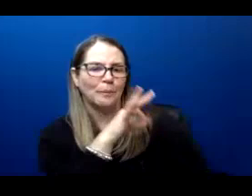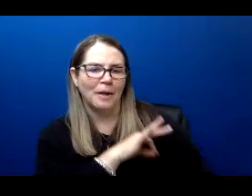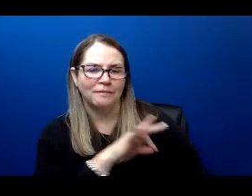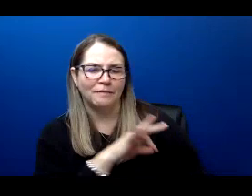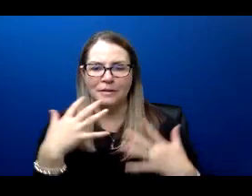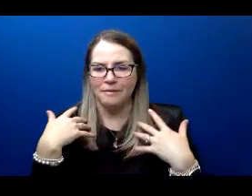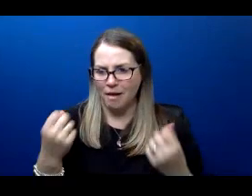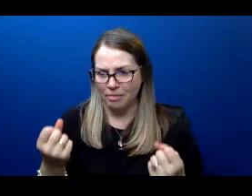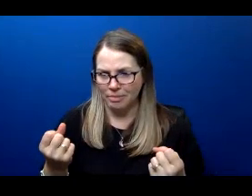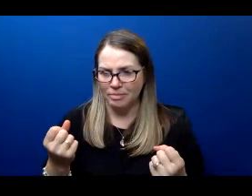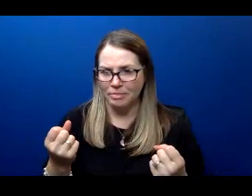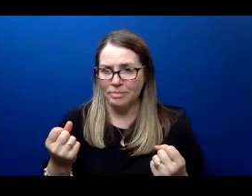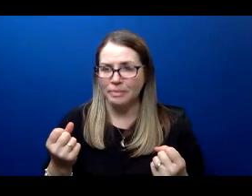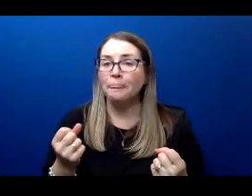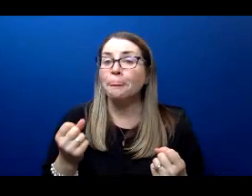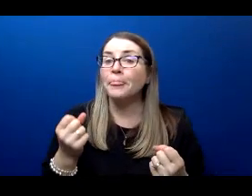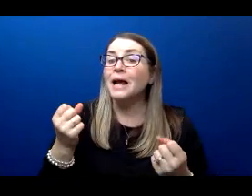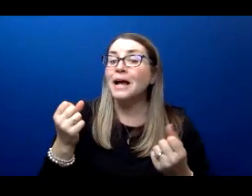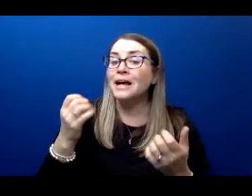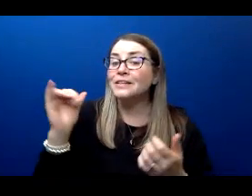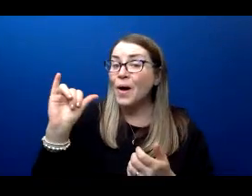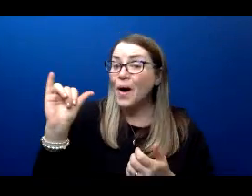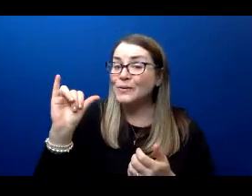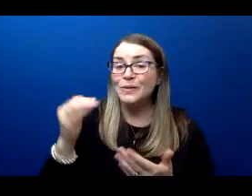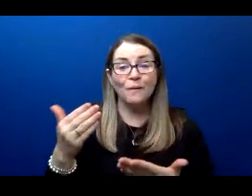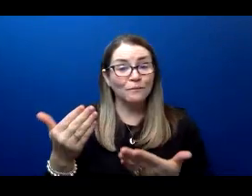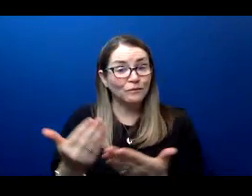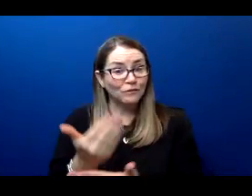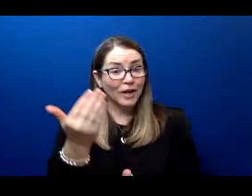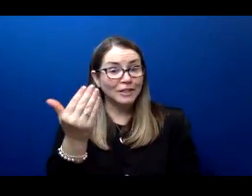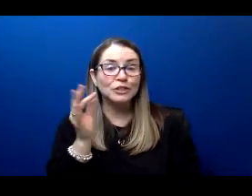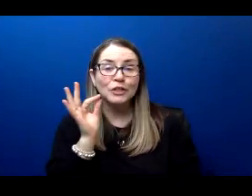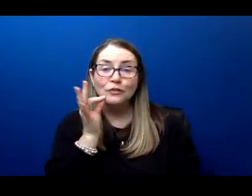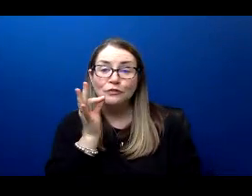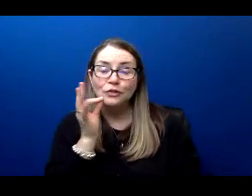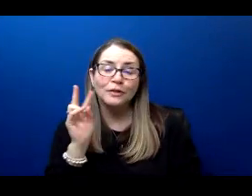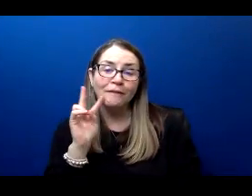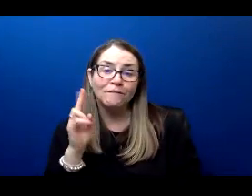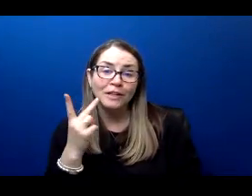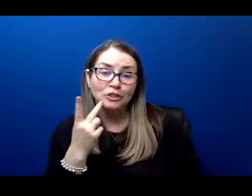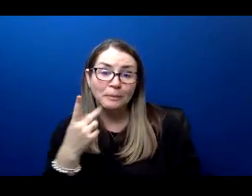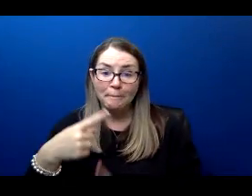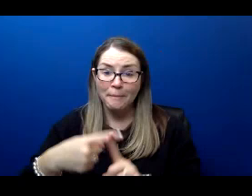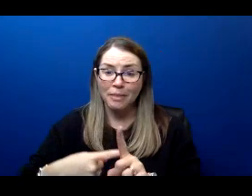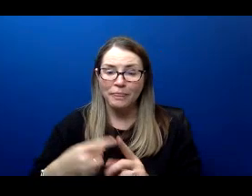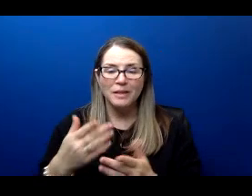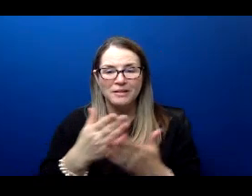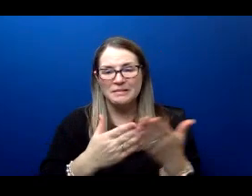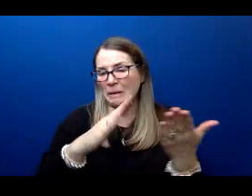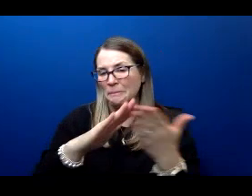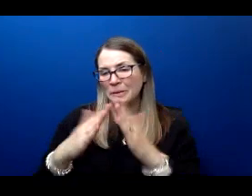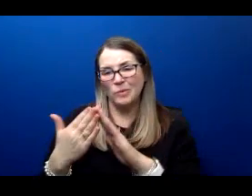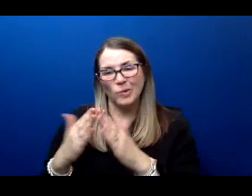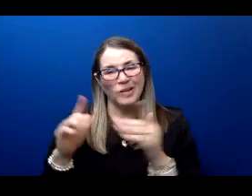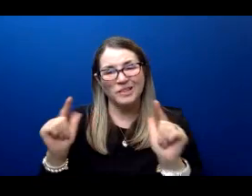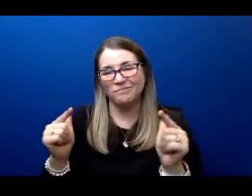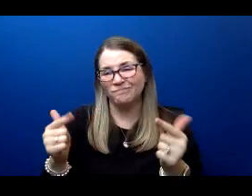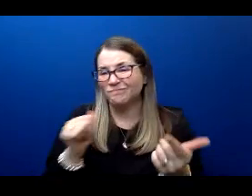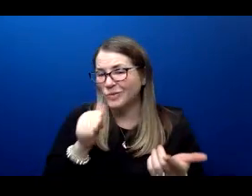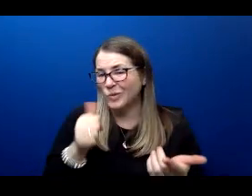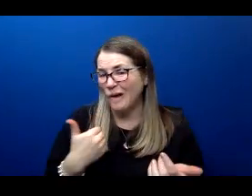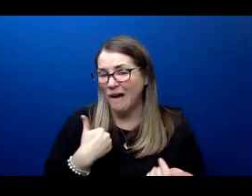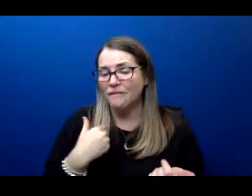health. It's also Fresh Fruit and Vegetable Month. This is something that can be lacking in a few of our different communities, whether it be, food deserts